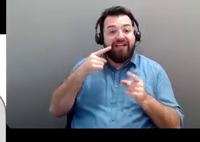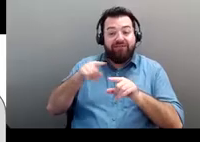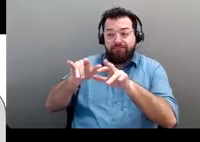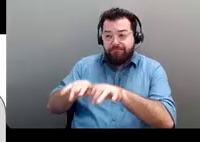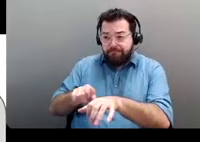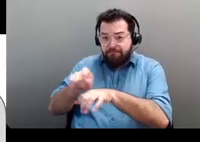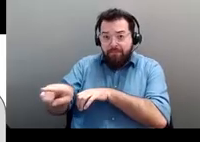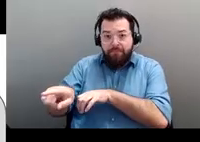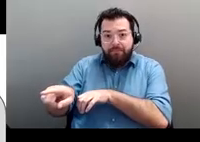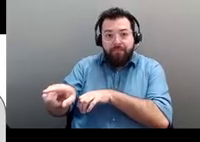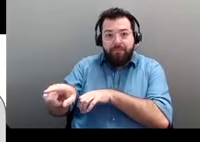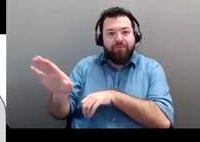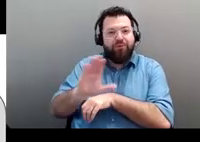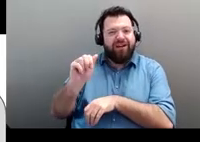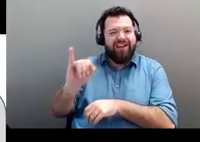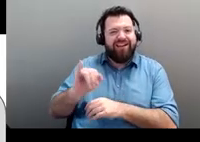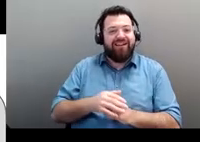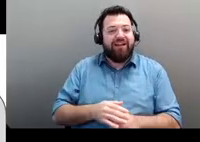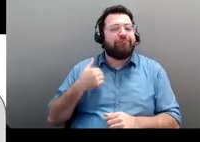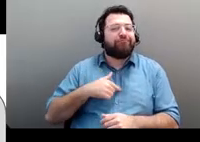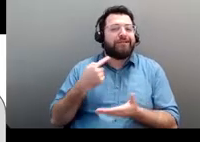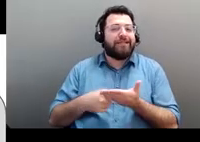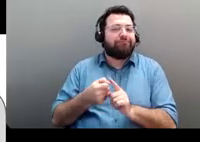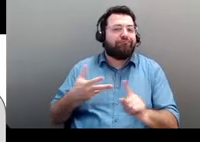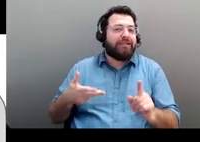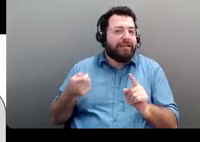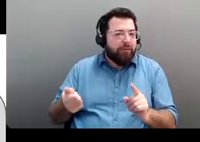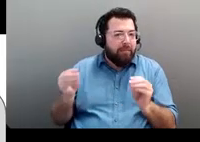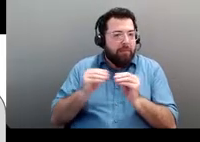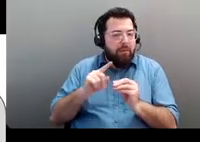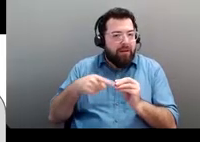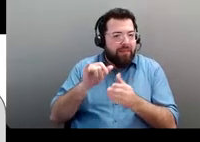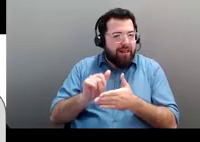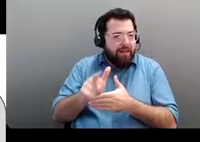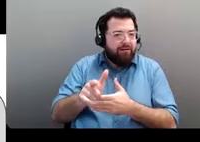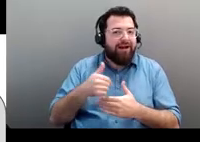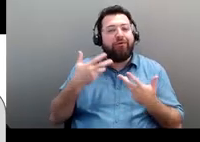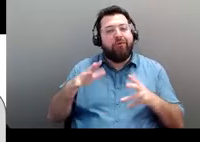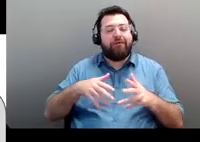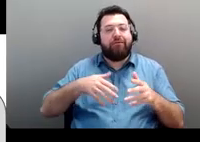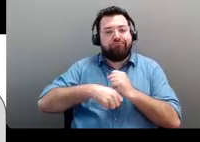Um, which we'll talk a little bit about in today's session. I don't want to talk too much because I know that